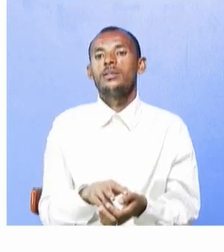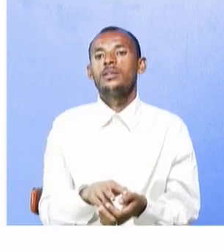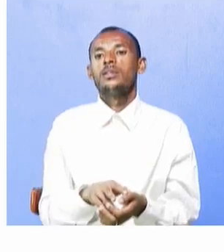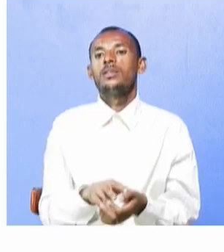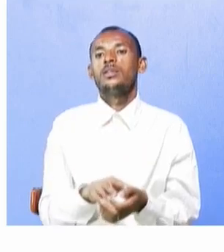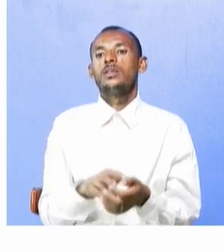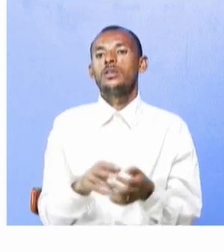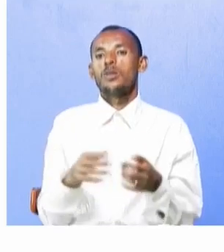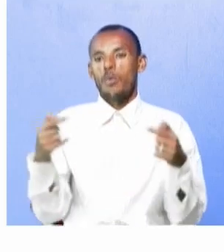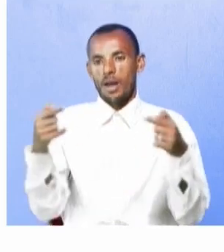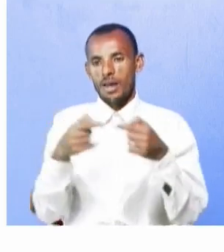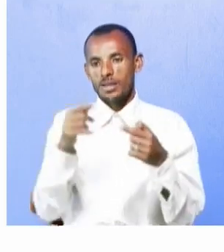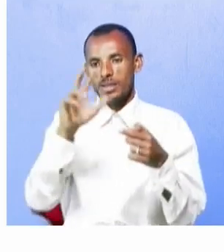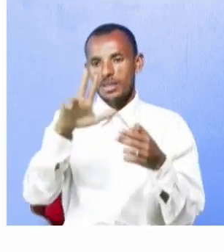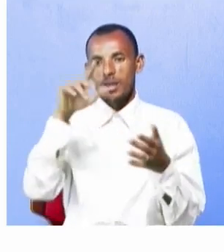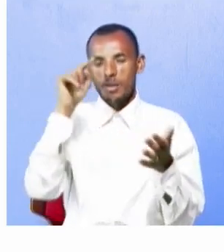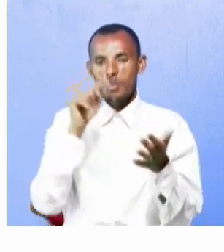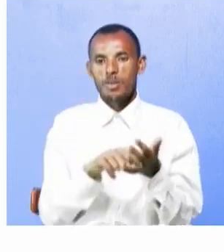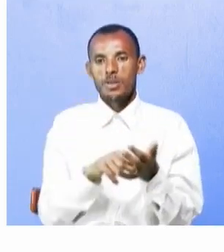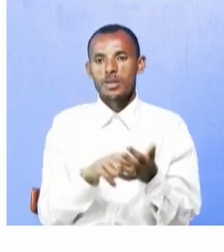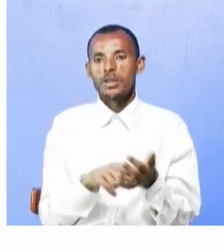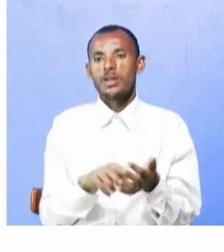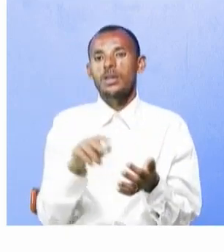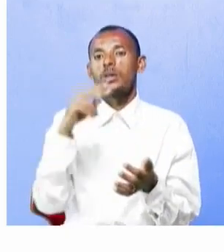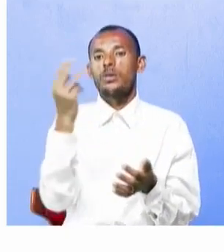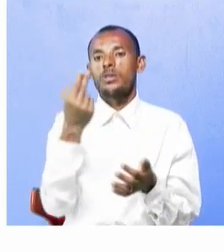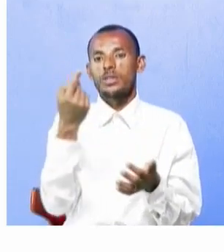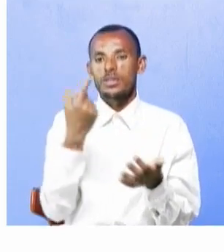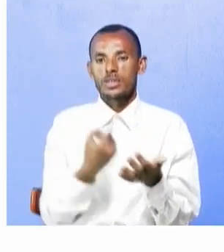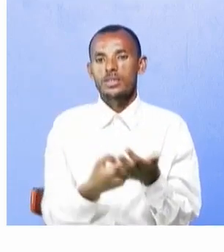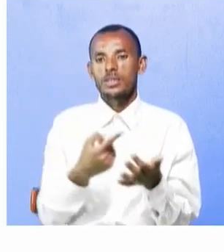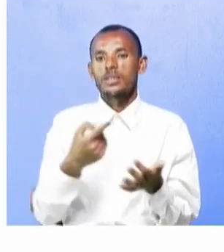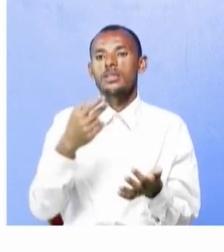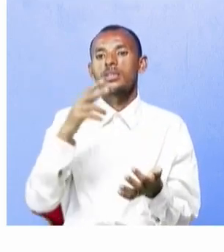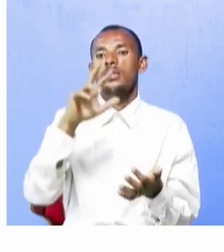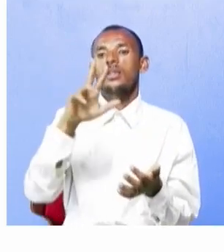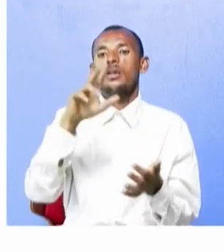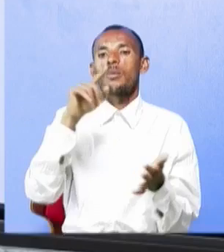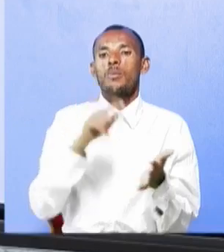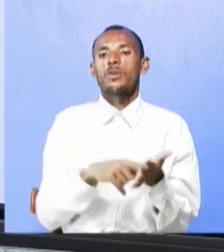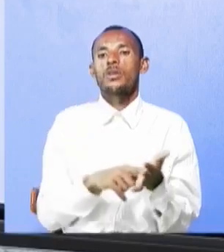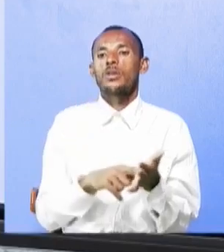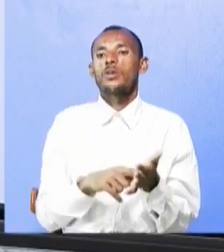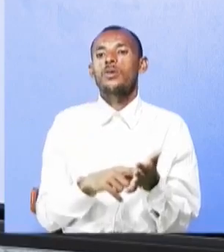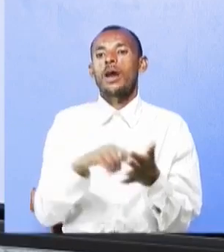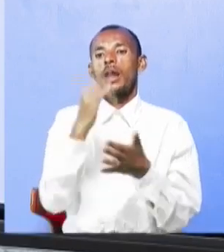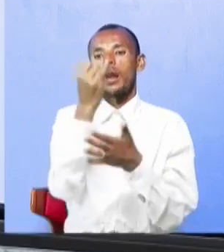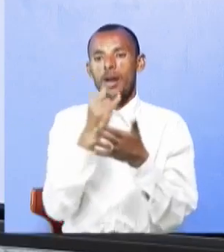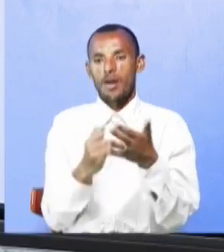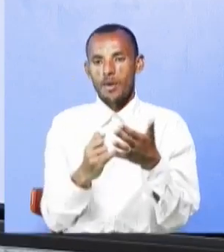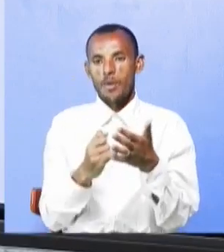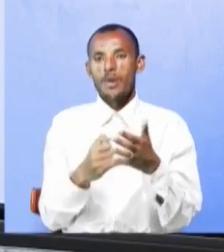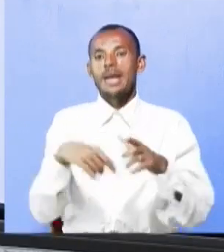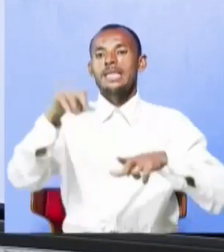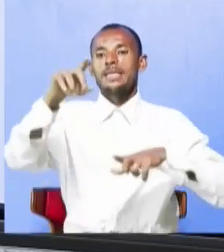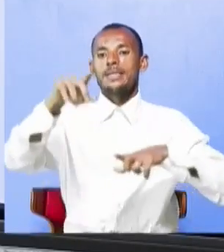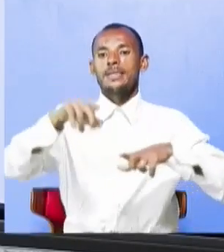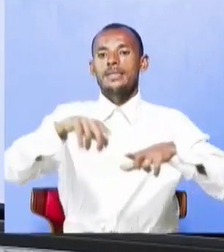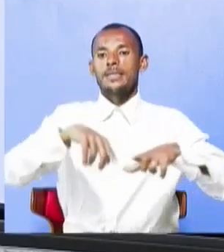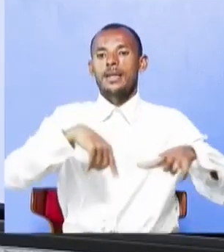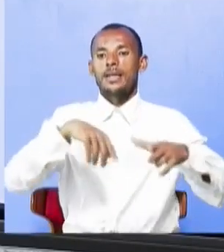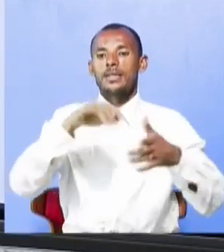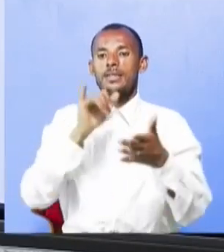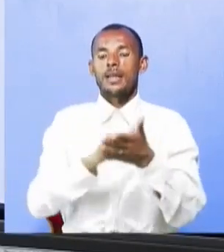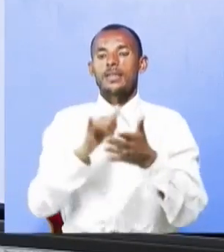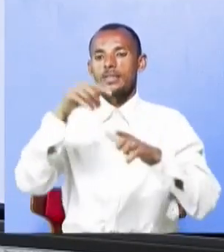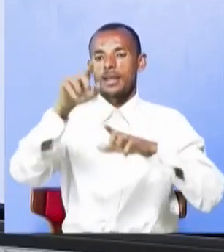3 points, okay? So using these 3 points, you can construct a straight line. That